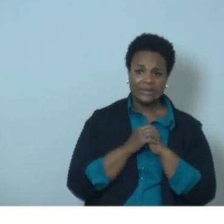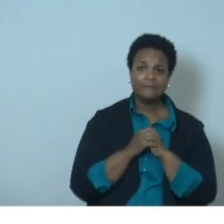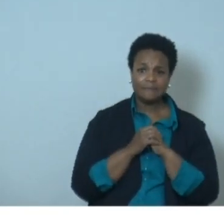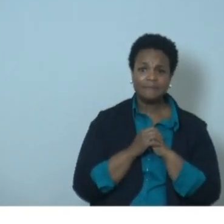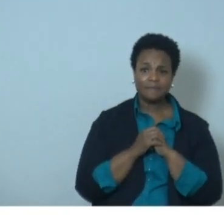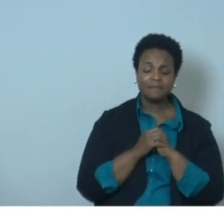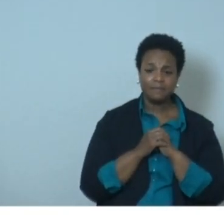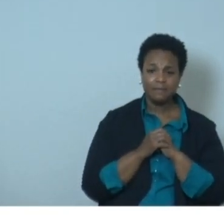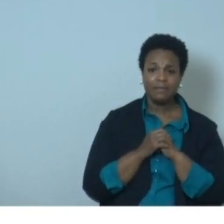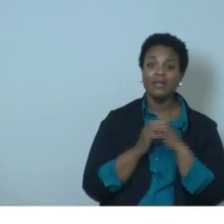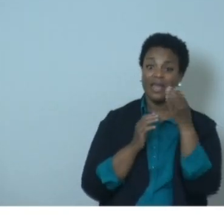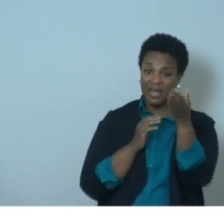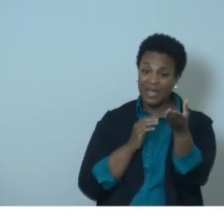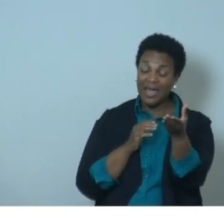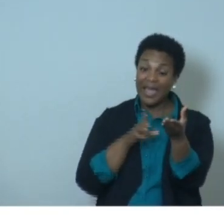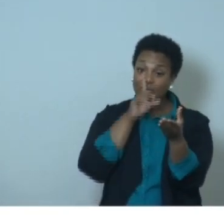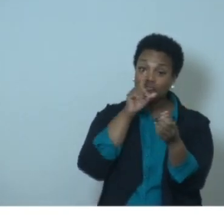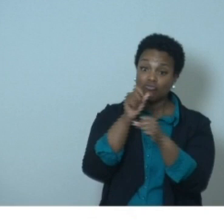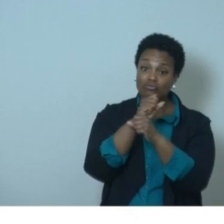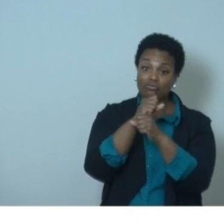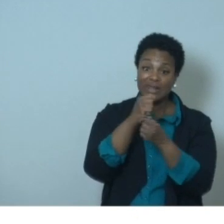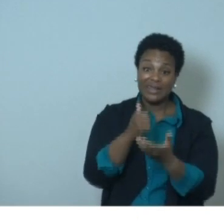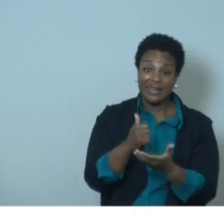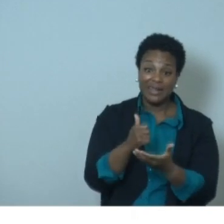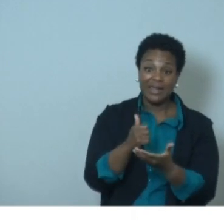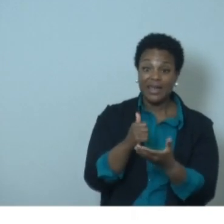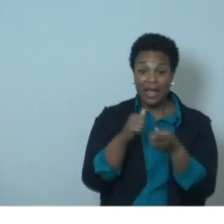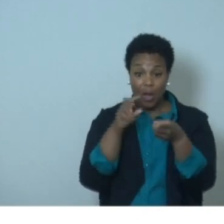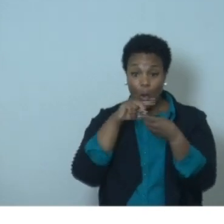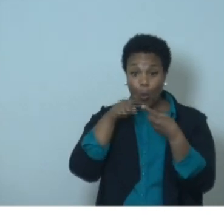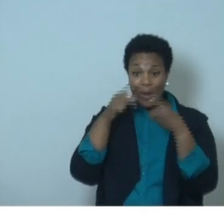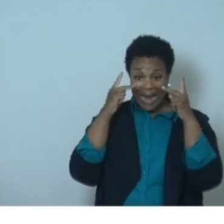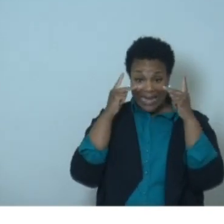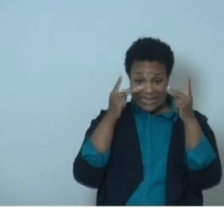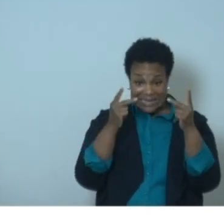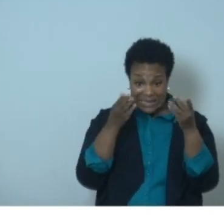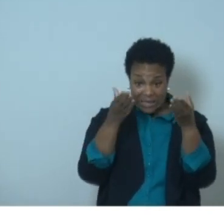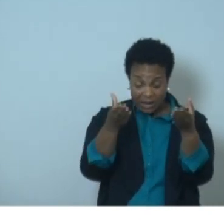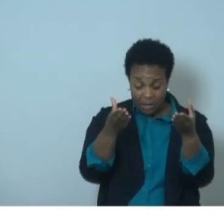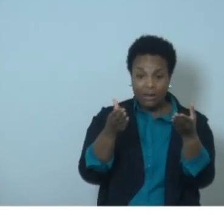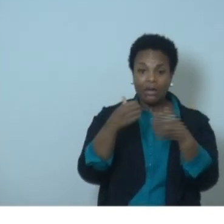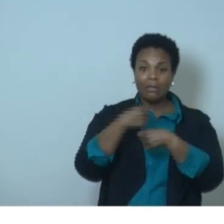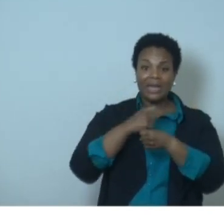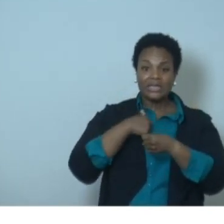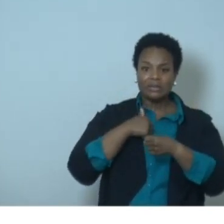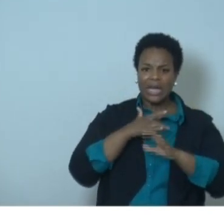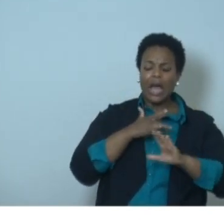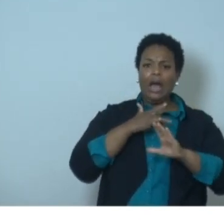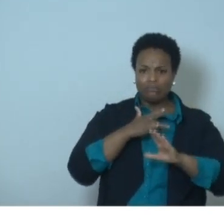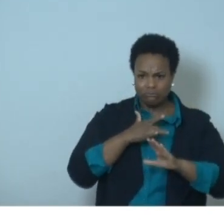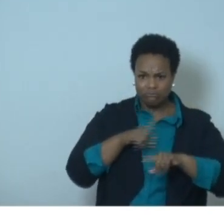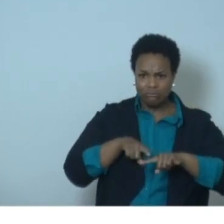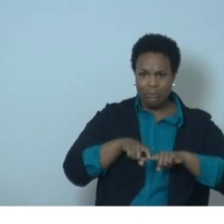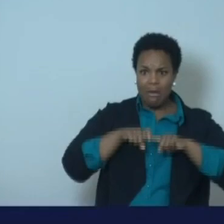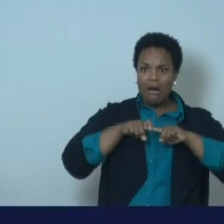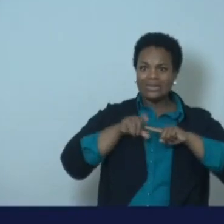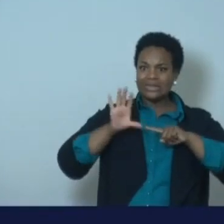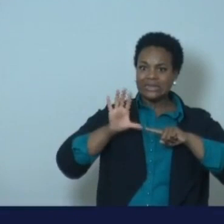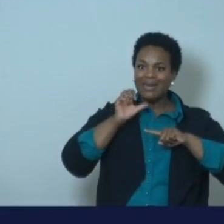something that gives all decision makers and all governors pause about where we are in reopening our economies. Next